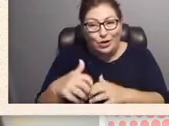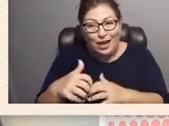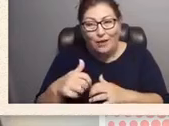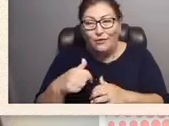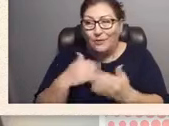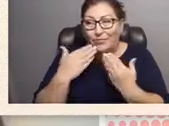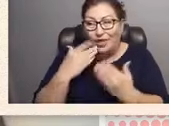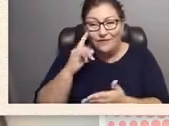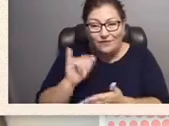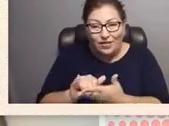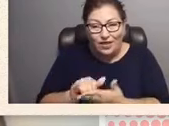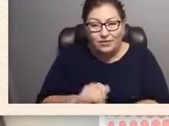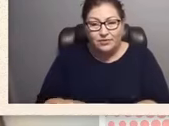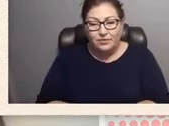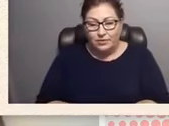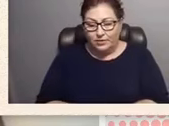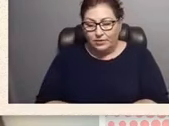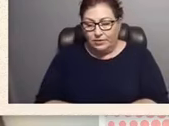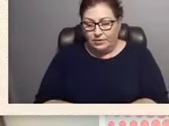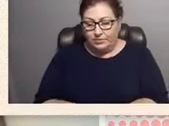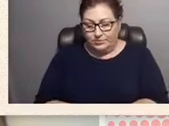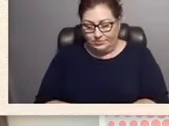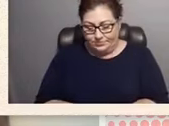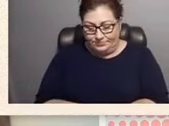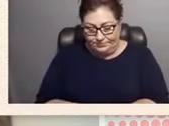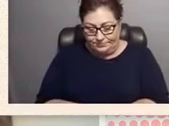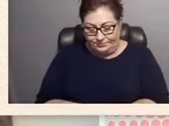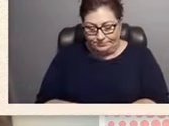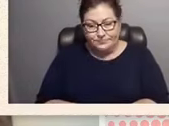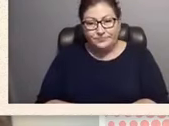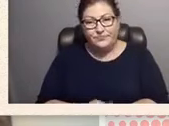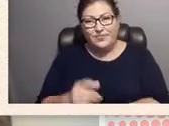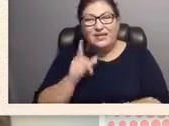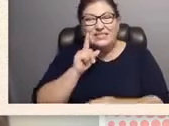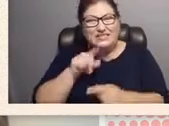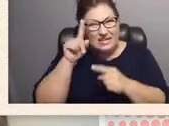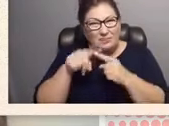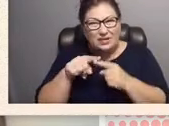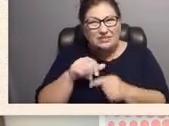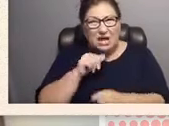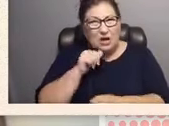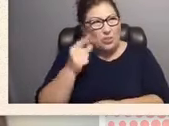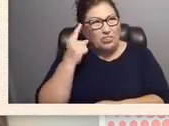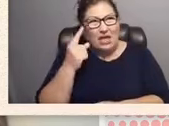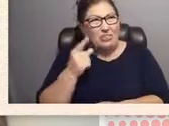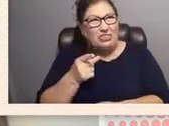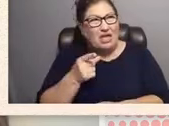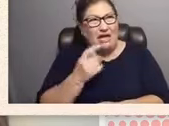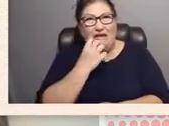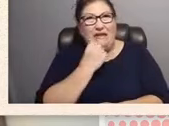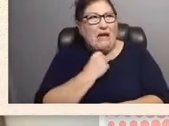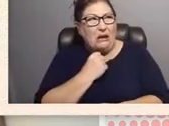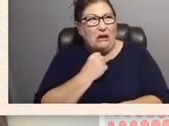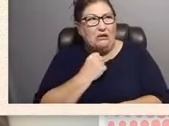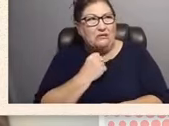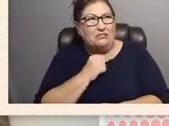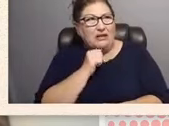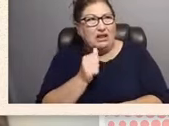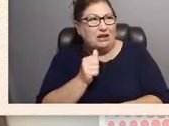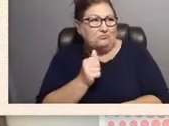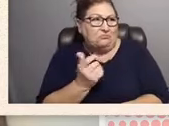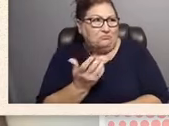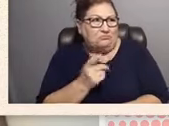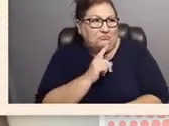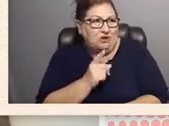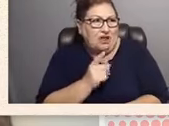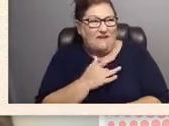Um, Sibling wise, I don't think they really cared. I don't think they were noticed. My bad, noticed all that much. I feel like they just see